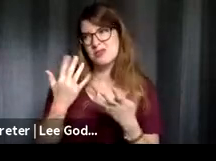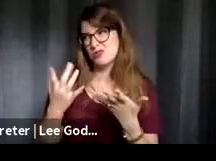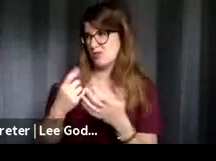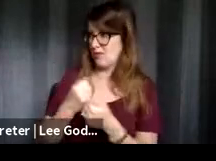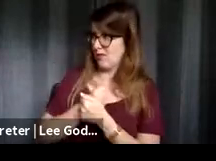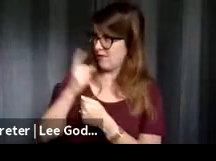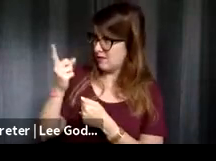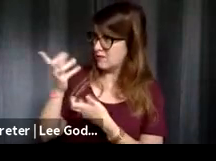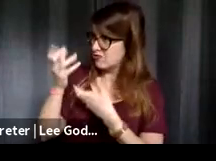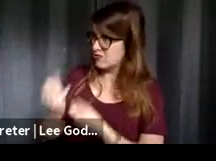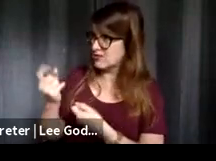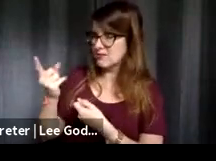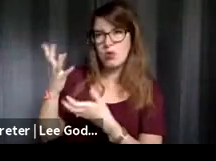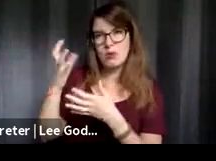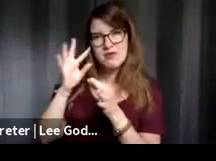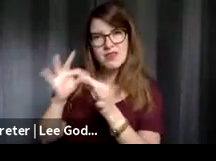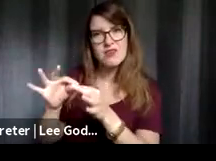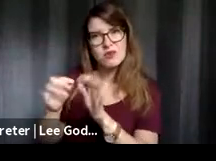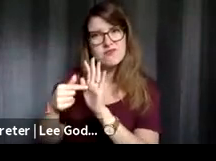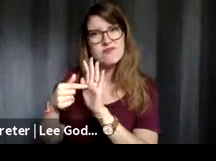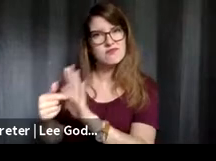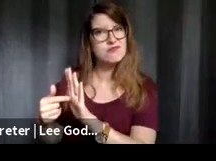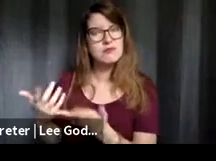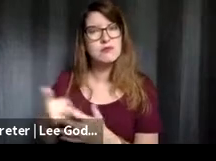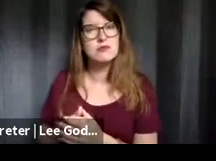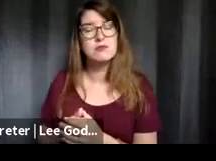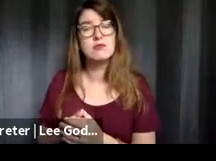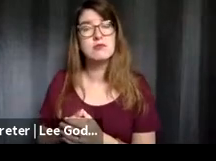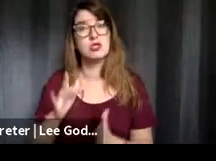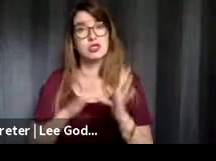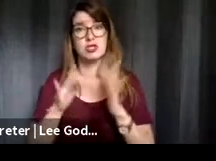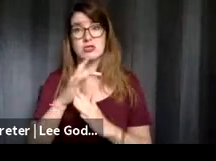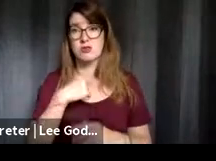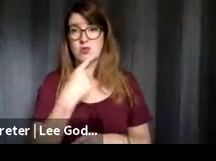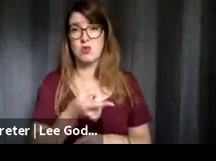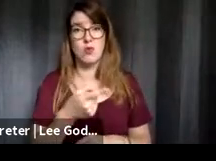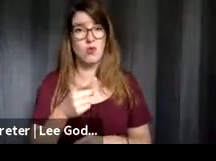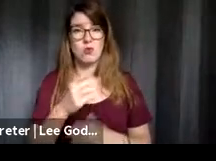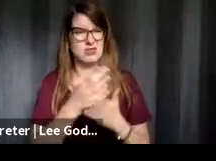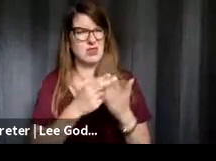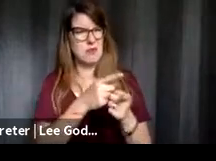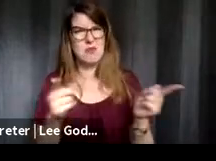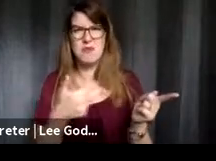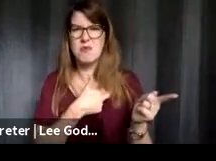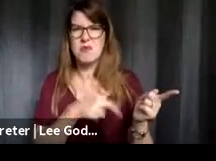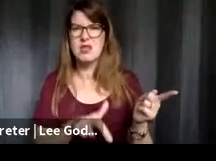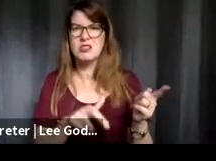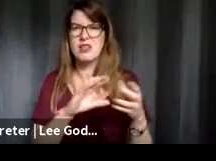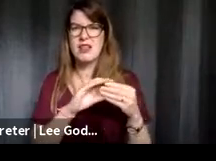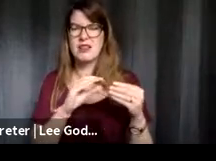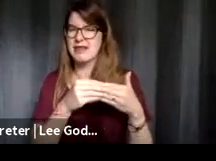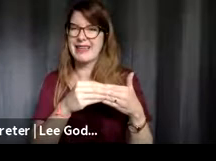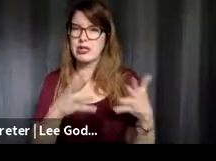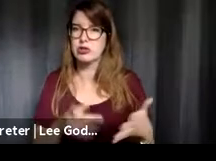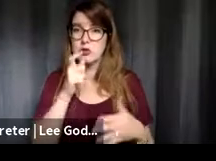him. You know, Jesus told some religious leaders who were tithing, but not out of hearts of love for God. They were trying to prove how good